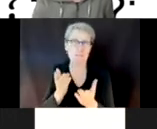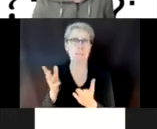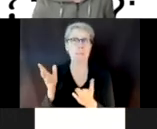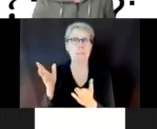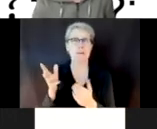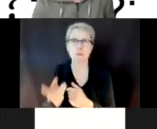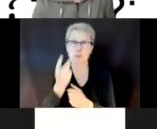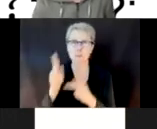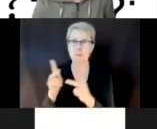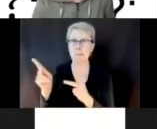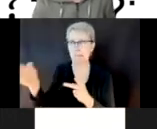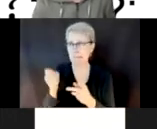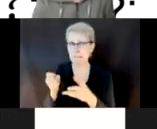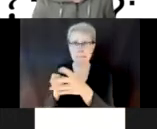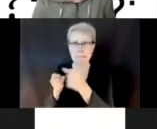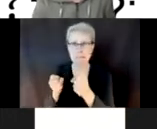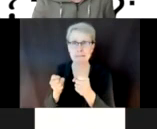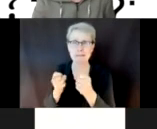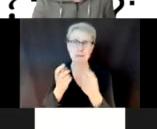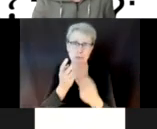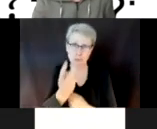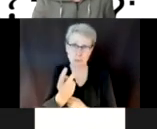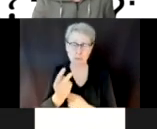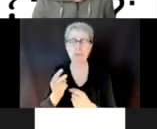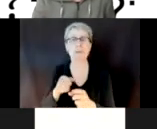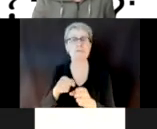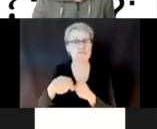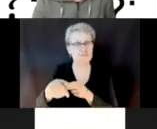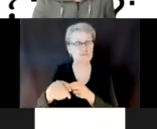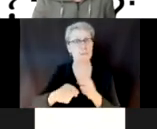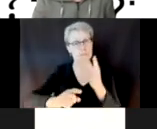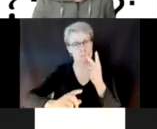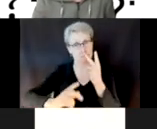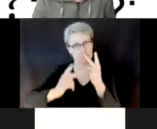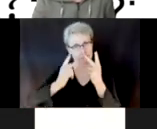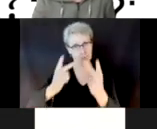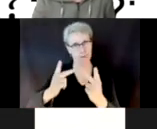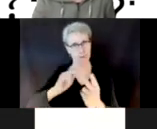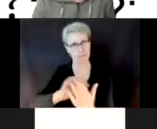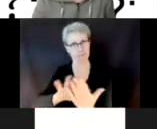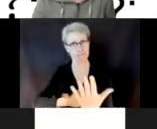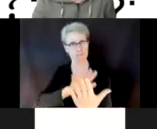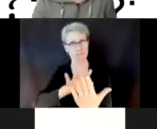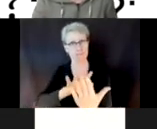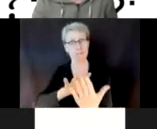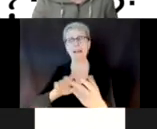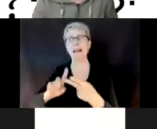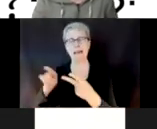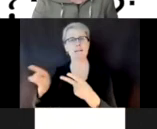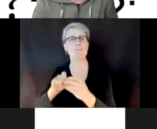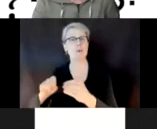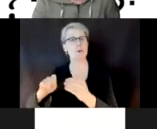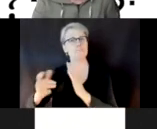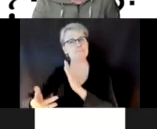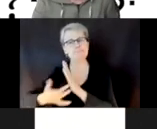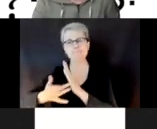finding two people, somebody to do kind of the visual side of things and somebody to do some of the more